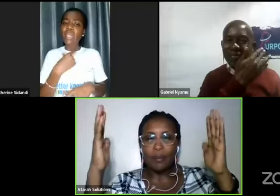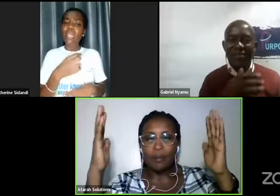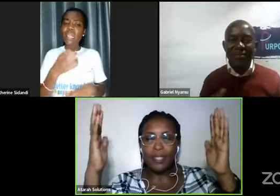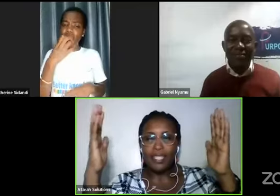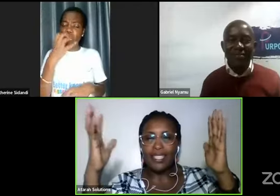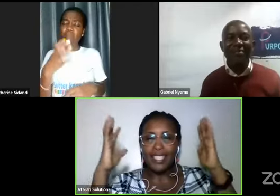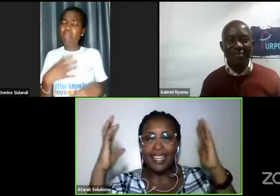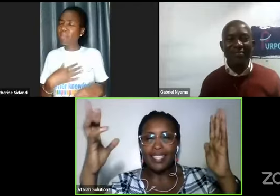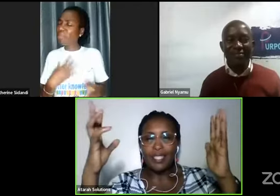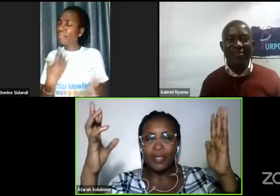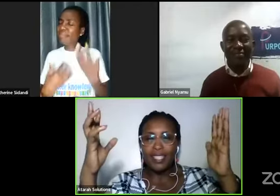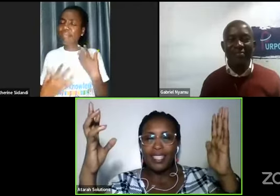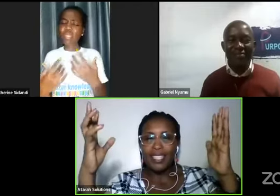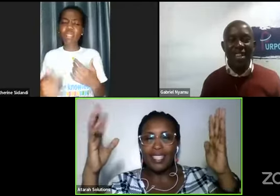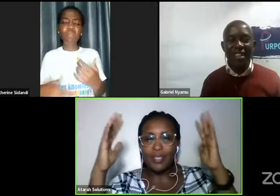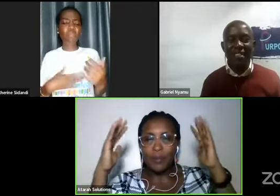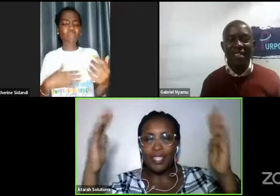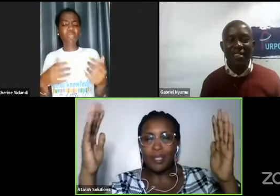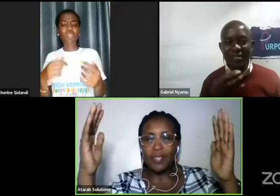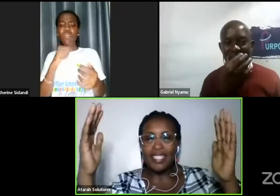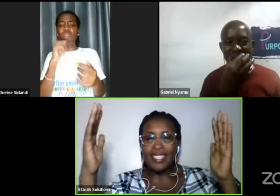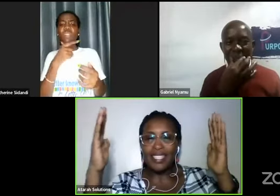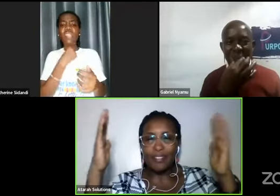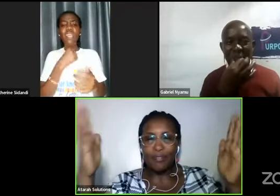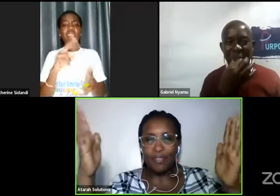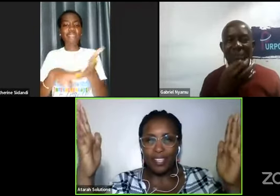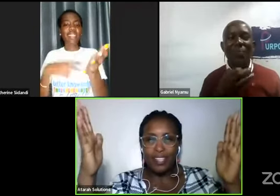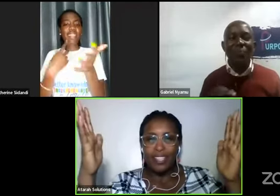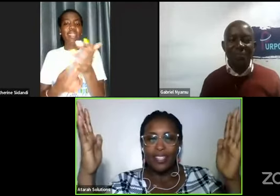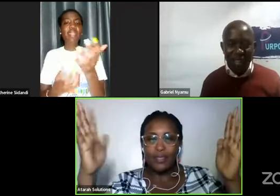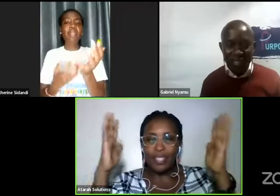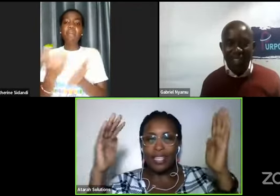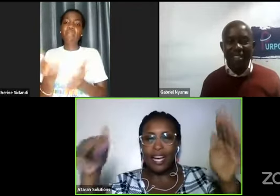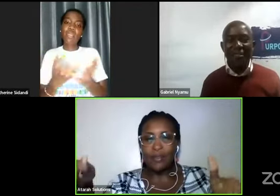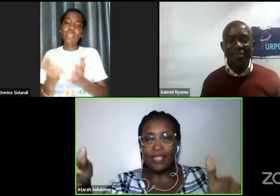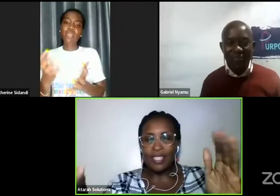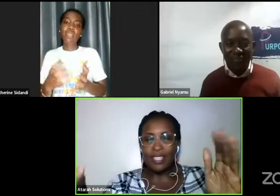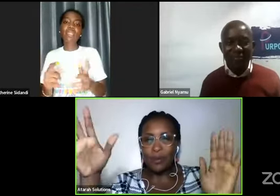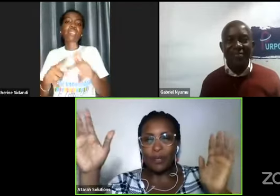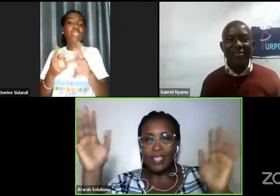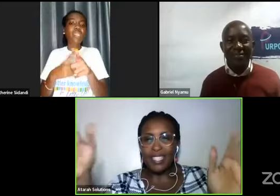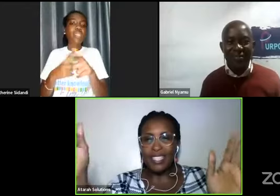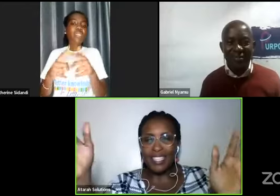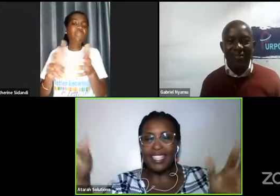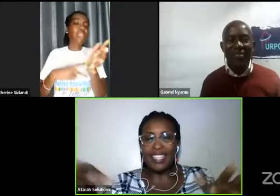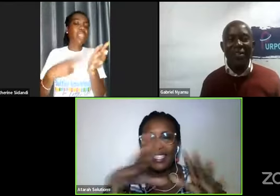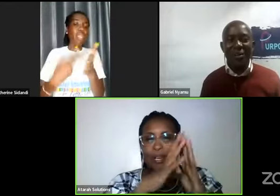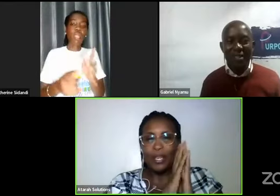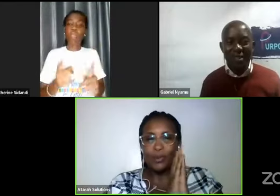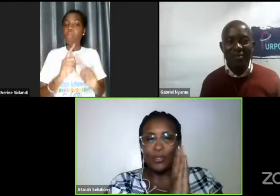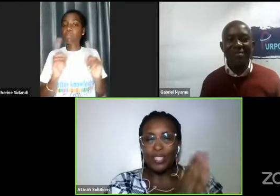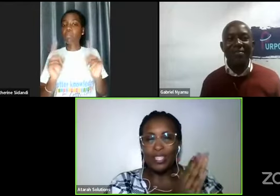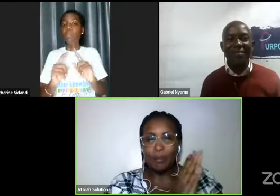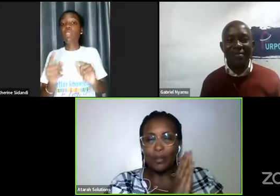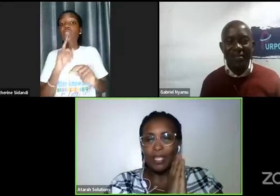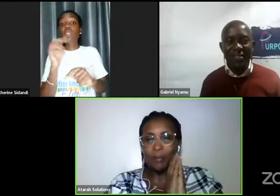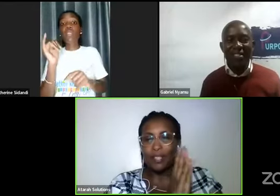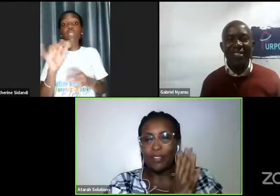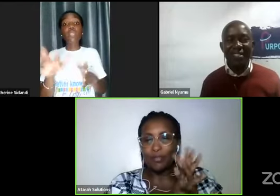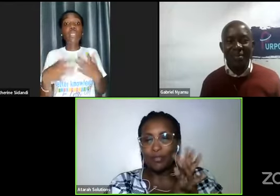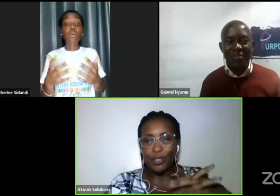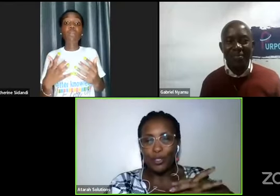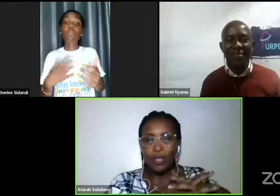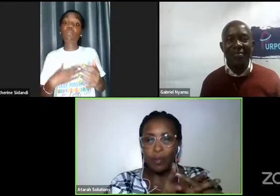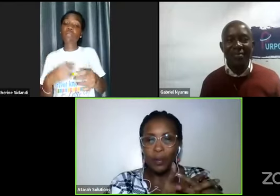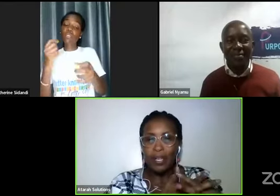like failing business. It hurts me that we start businesses and fail. So that's how even this program started. And that's how I do training, because I